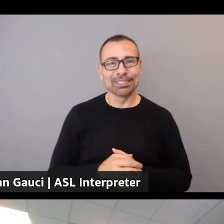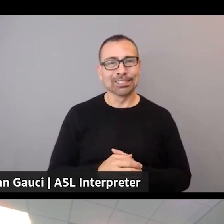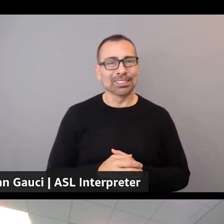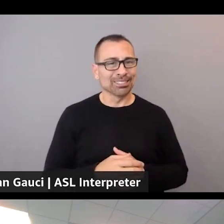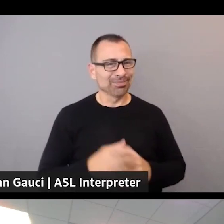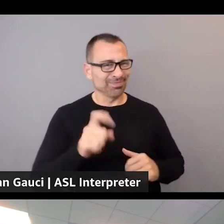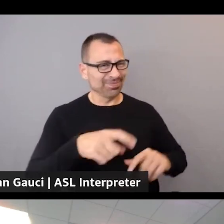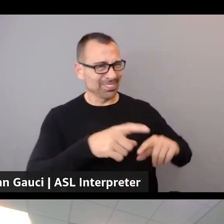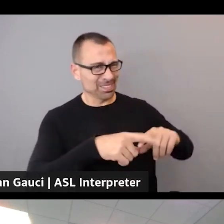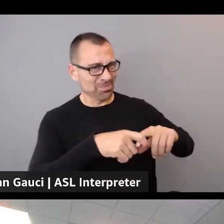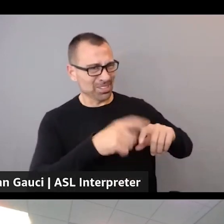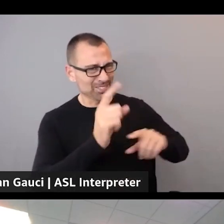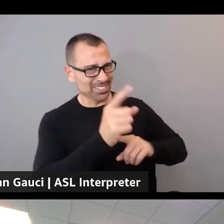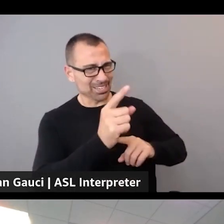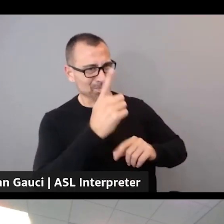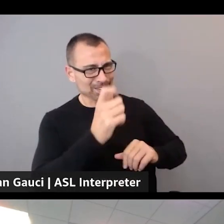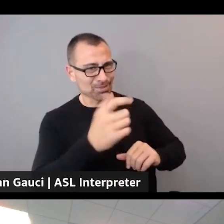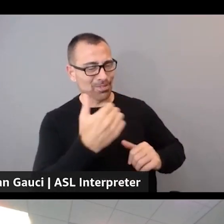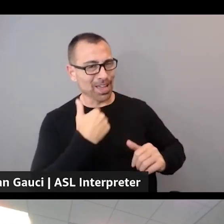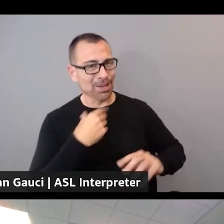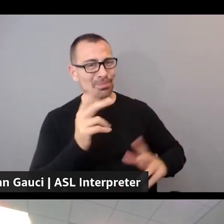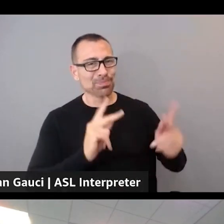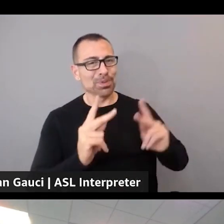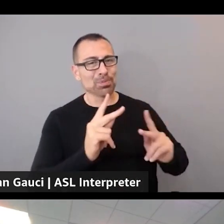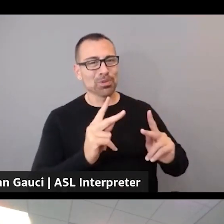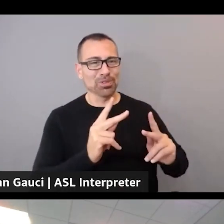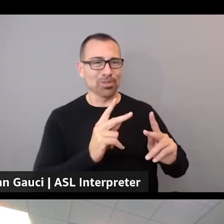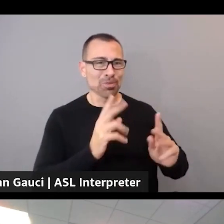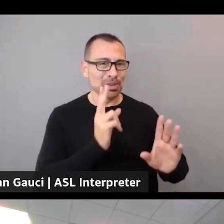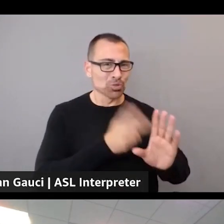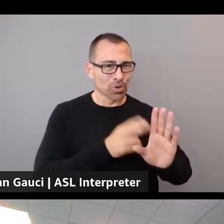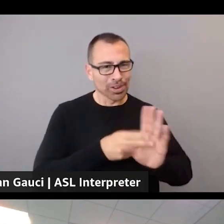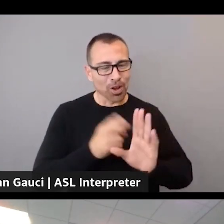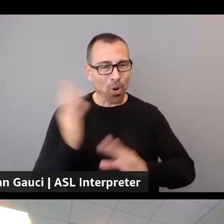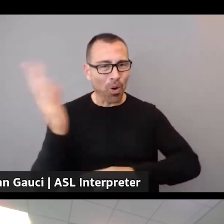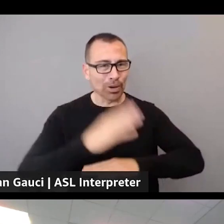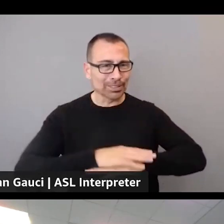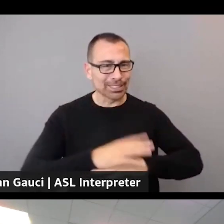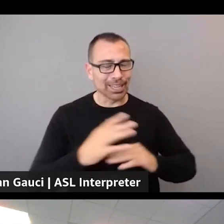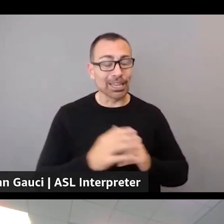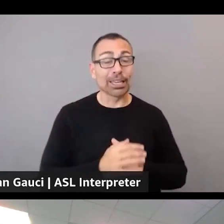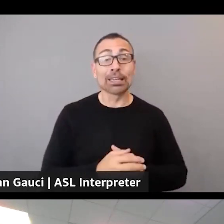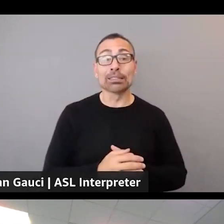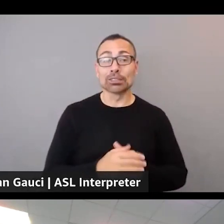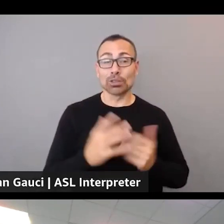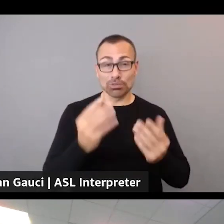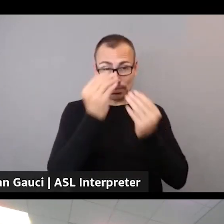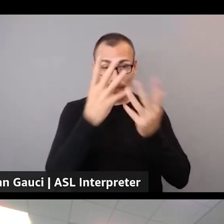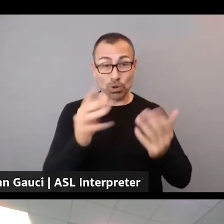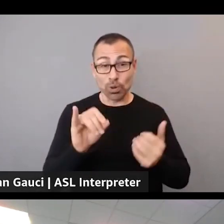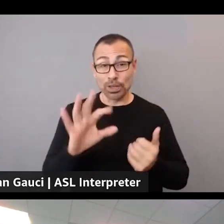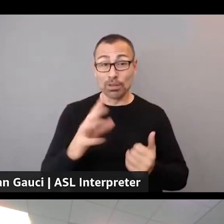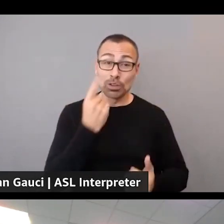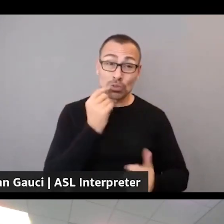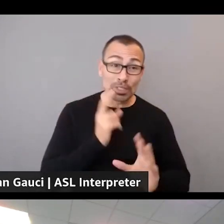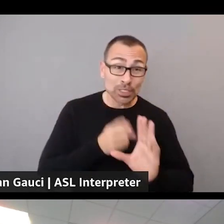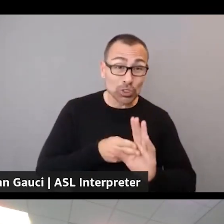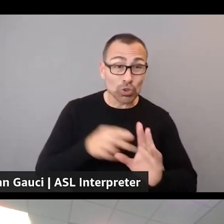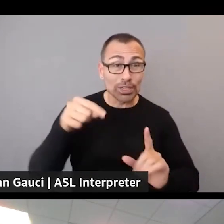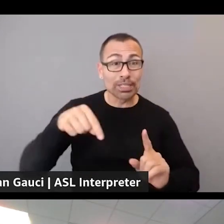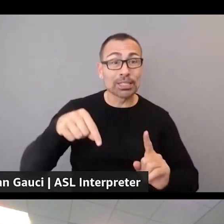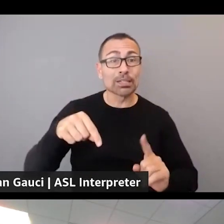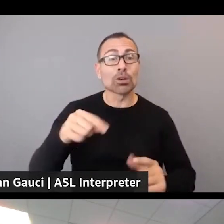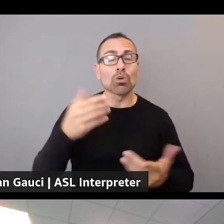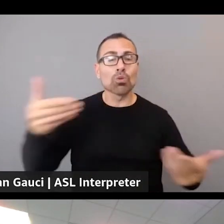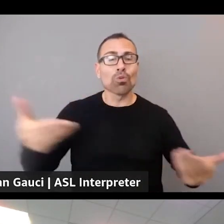because we've had people coming and going throughout the day on the stream. If you're just joining us, welcome to AWS On Air. We've been